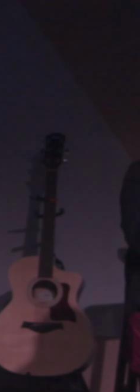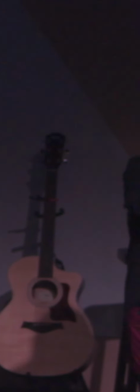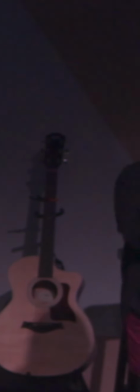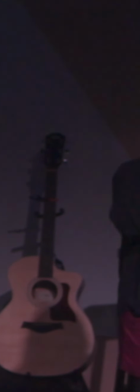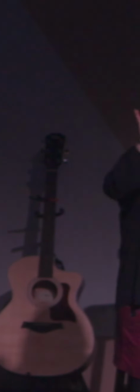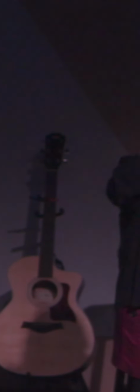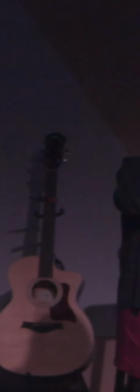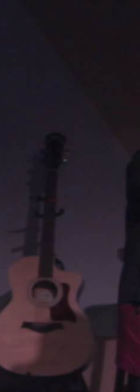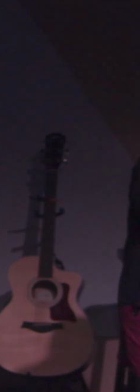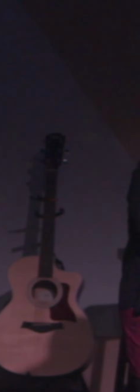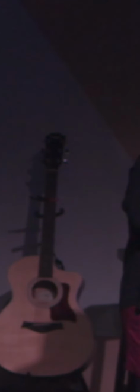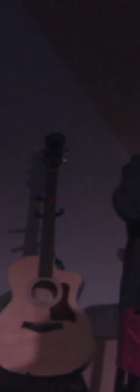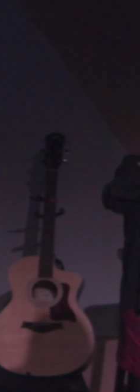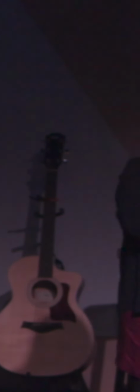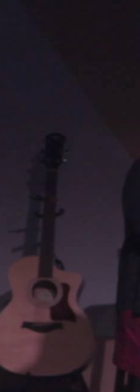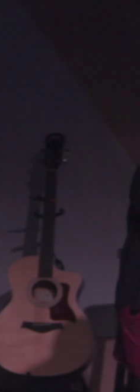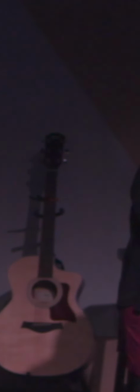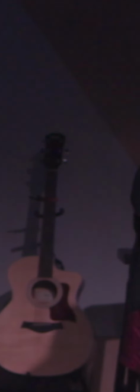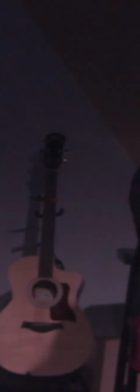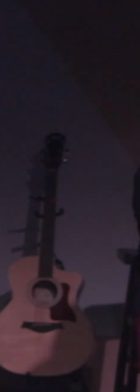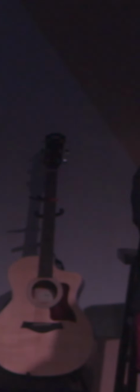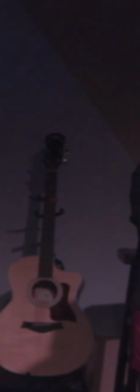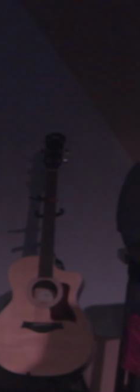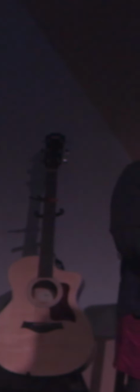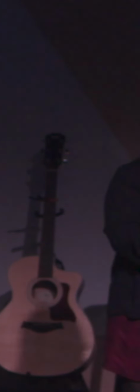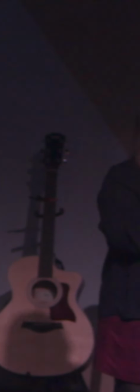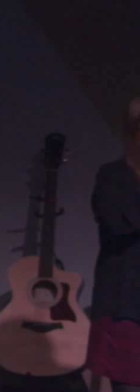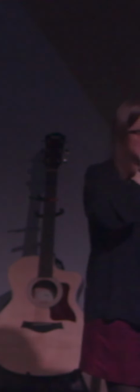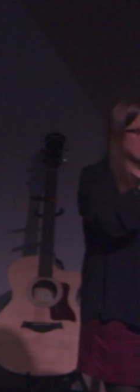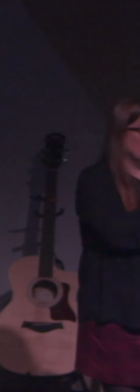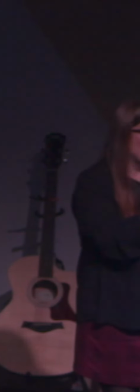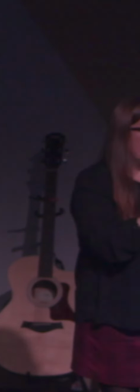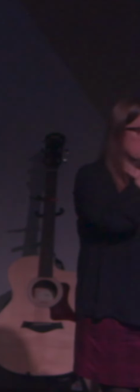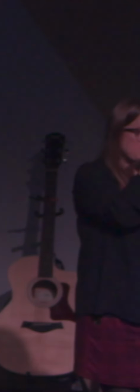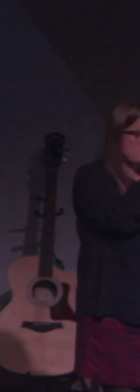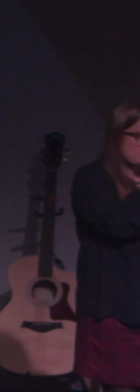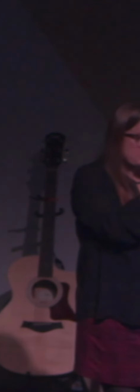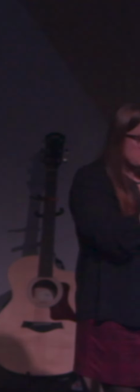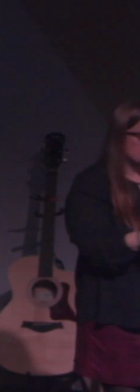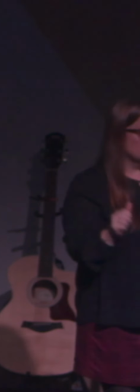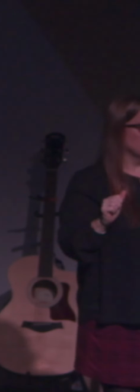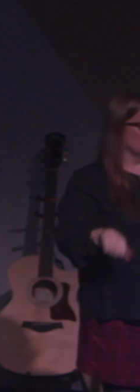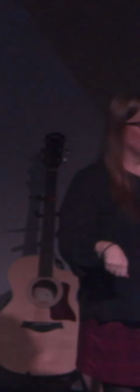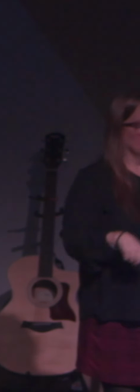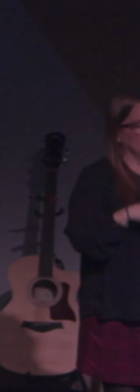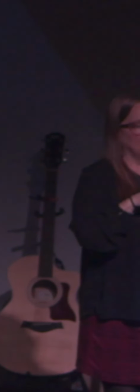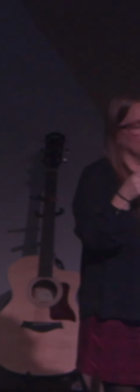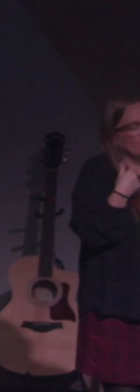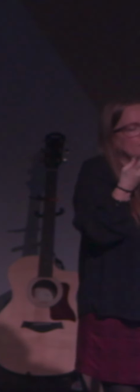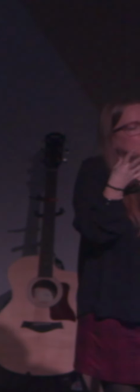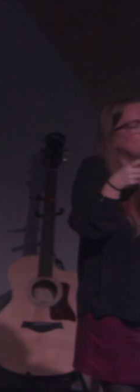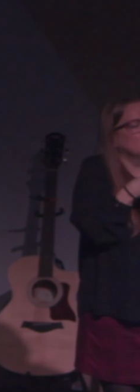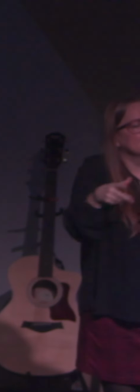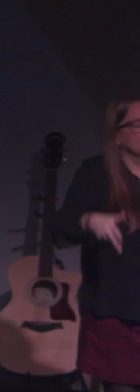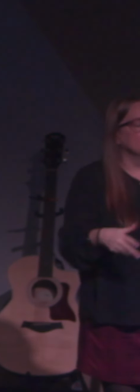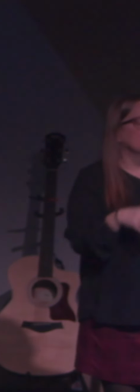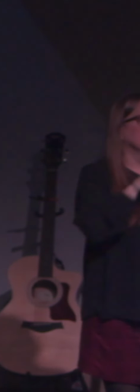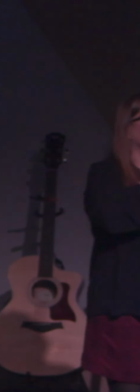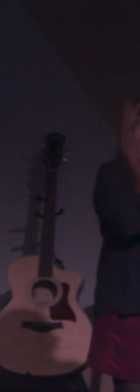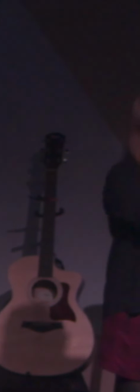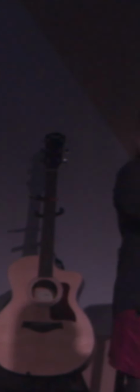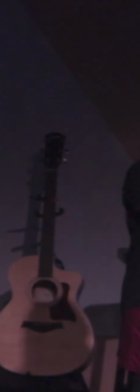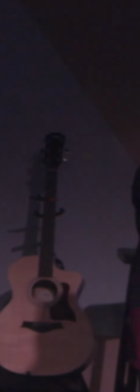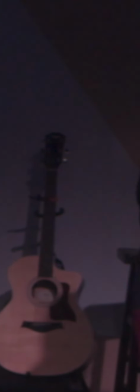has given us, that we could have probably taken 18, 20 weeks on this series. And so we just have a couple weeks left. But today we're going to talk about the beginning